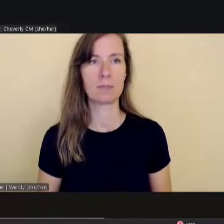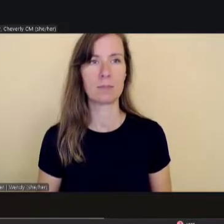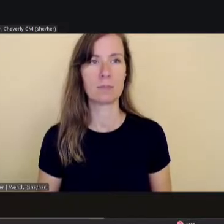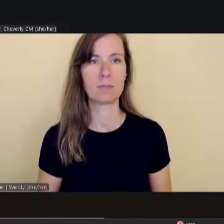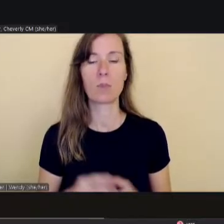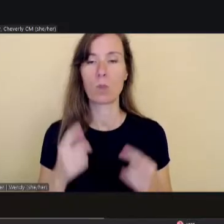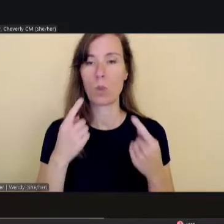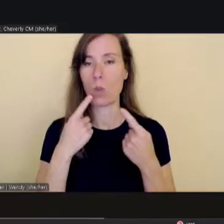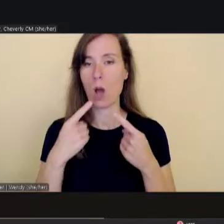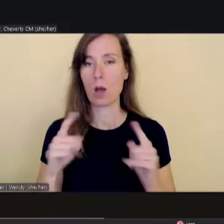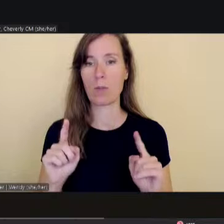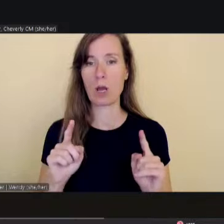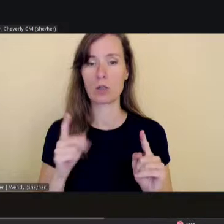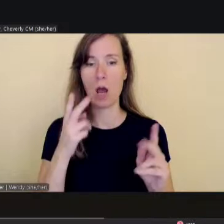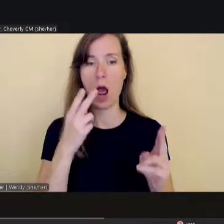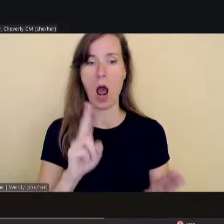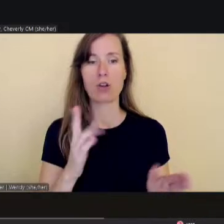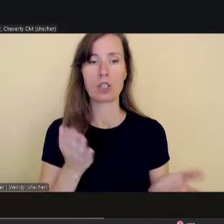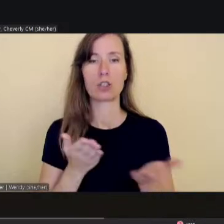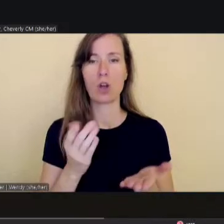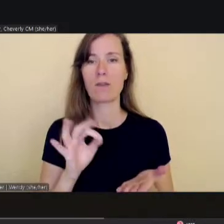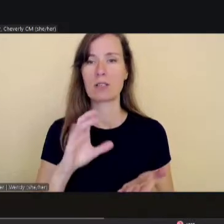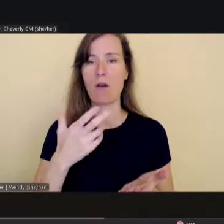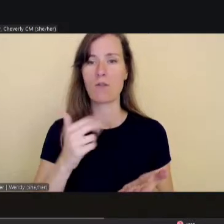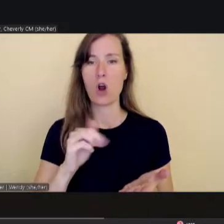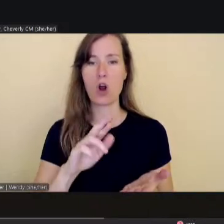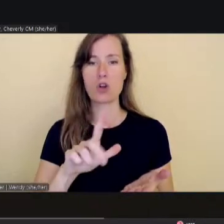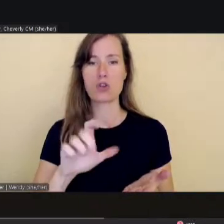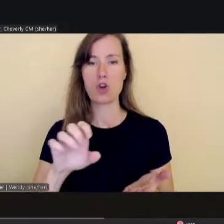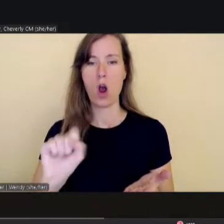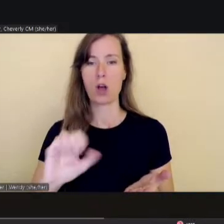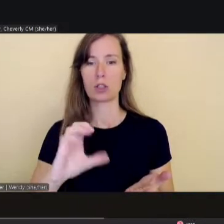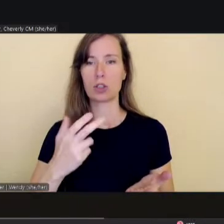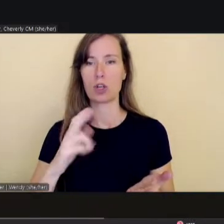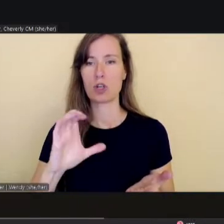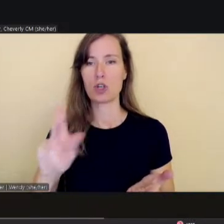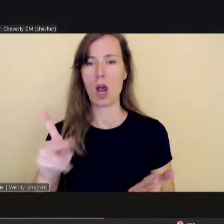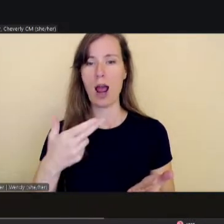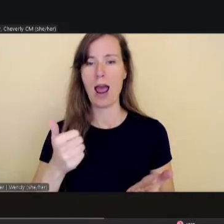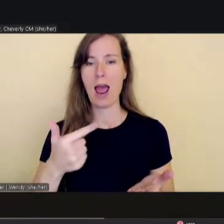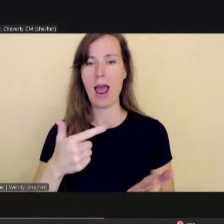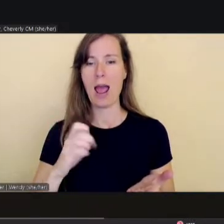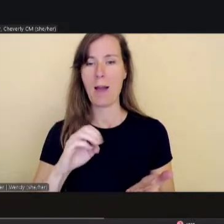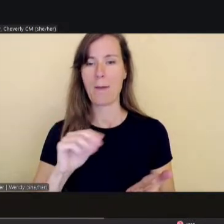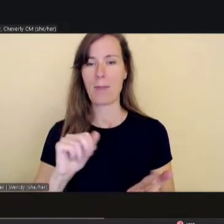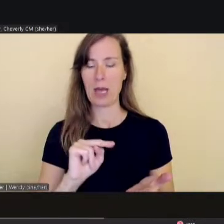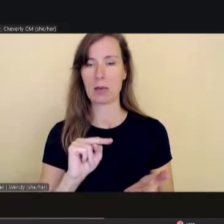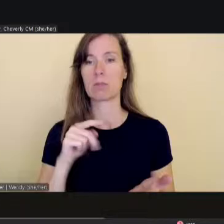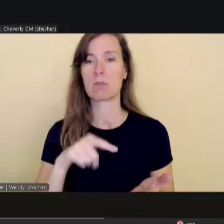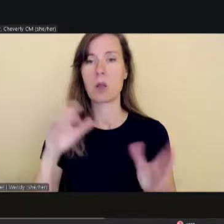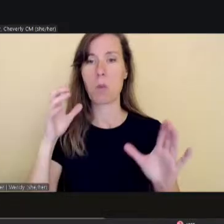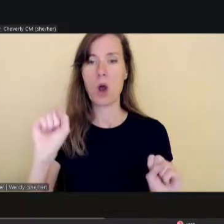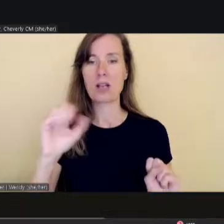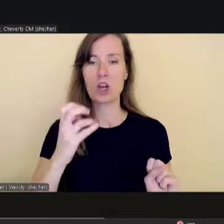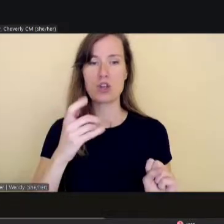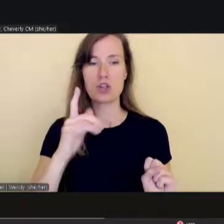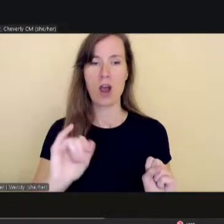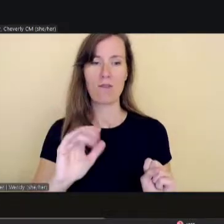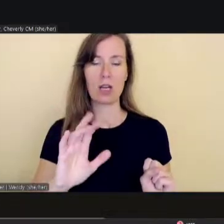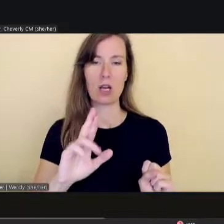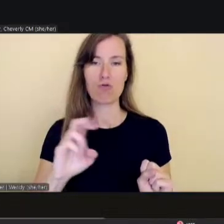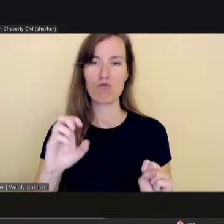Proclamation honoring the service of Charles Chuck Hageman, President, Cheverly Recreation Council. Whereas the town of